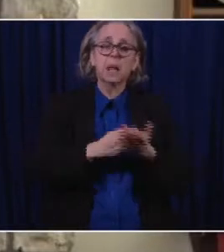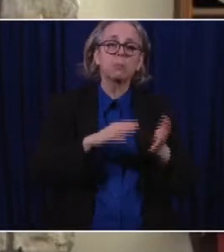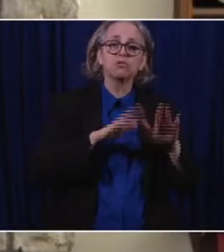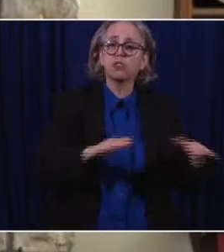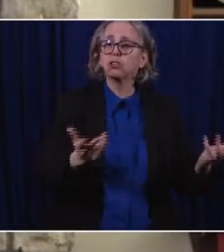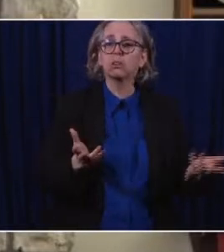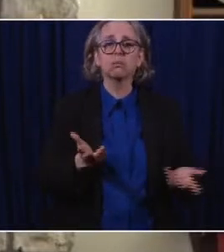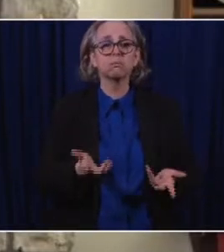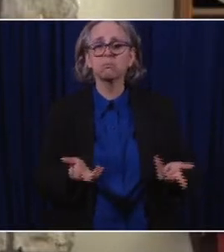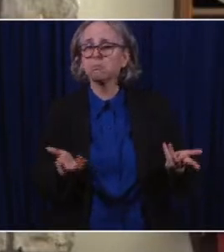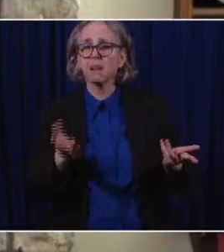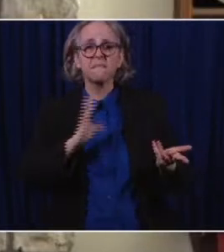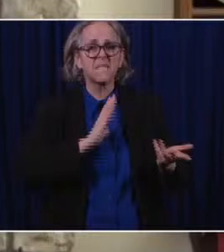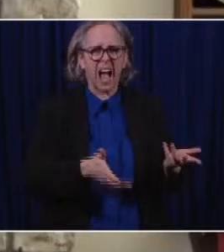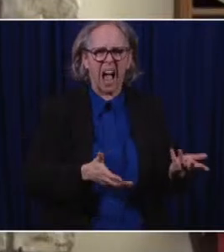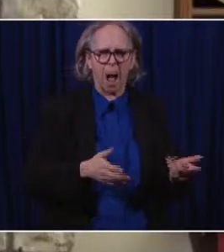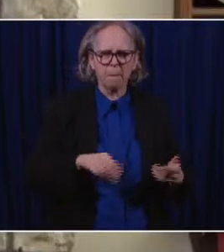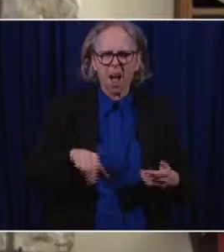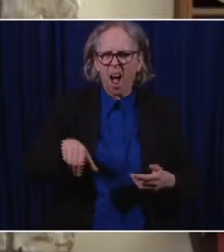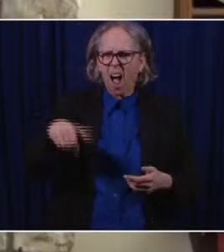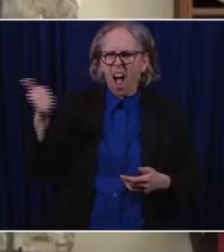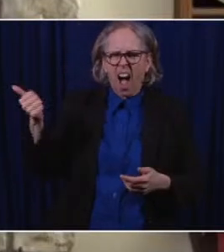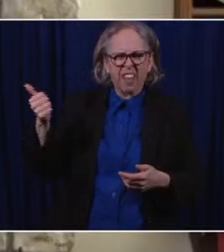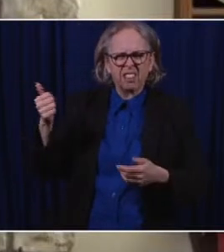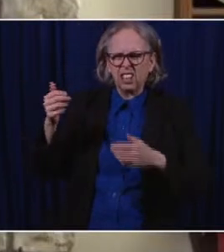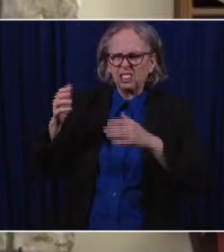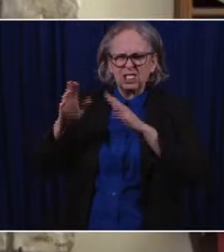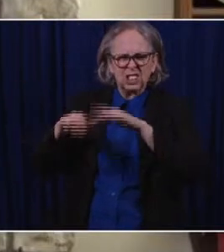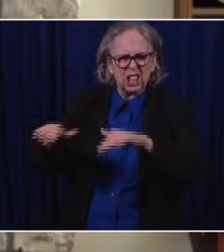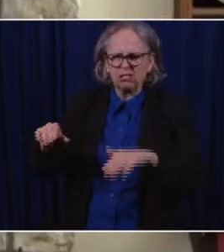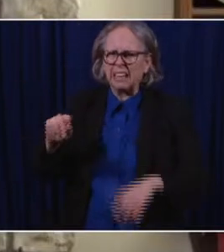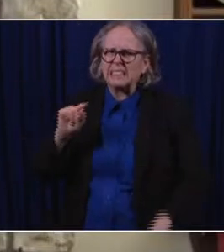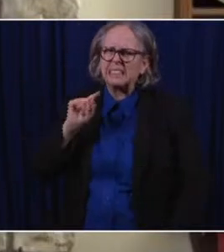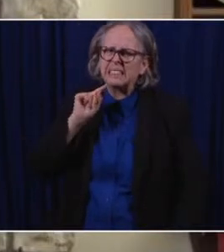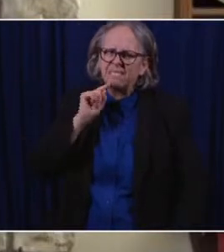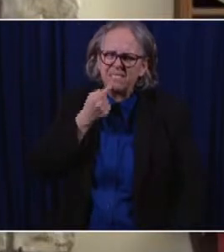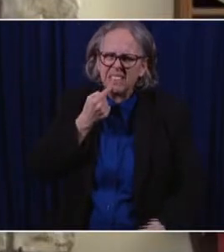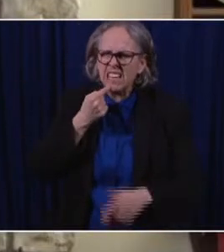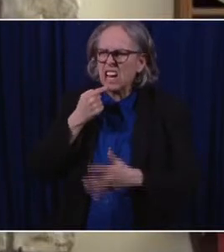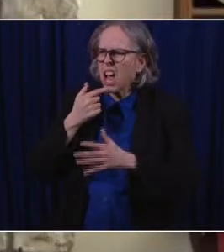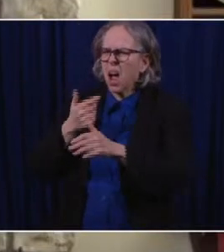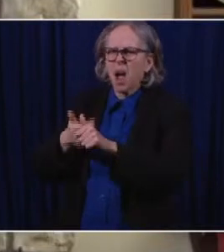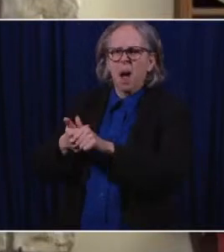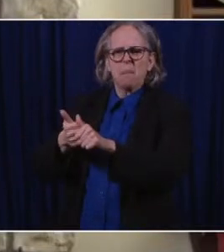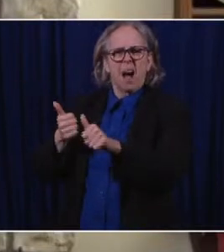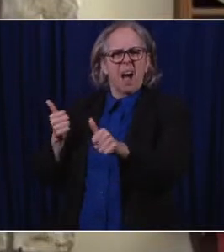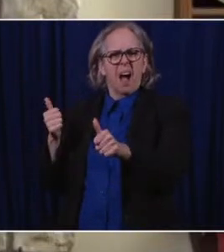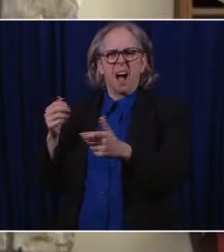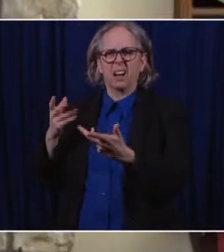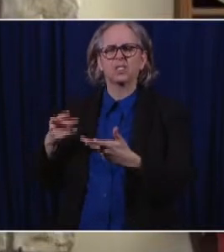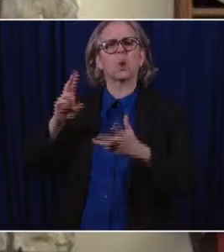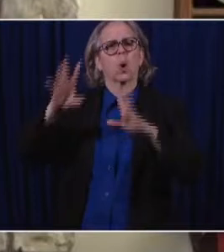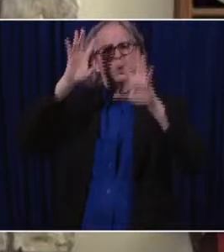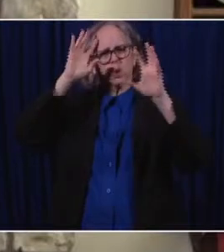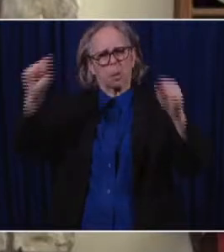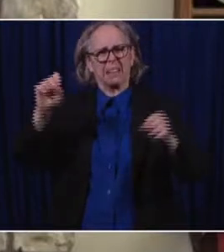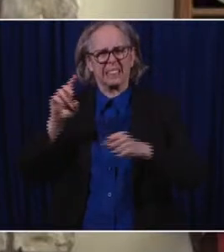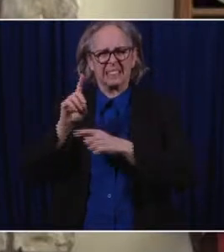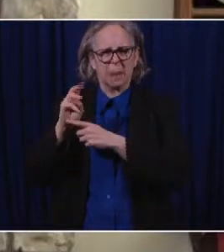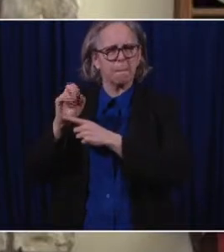Maria made that very, very clear. And I think when he talked about that, each child is in fact